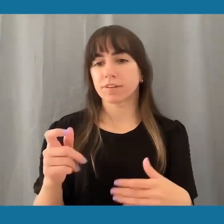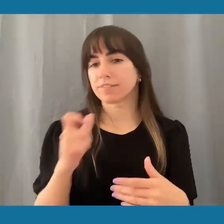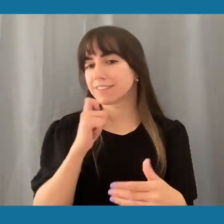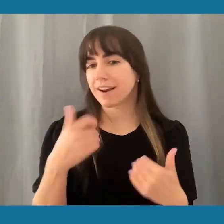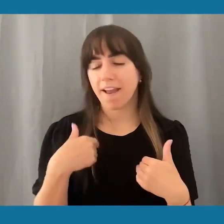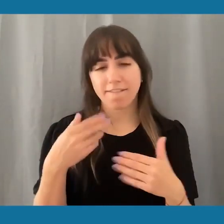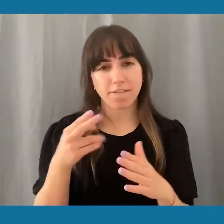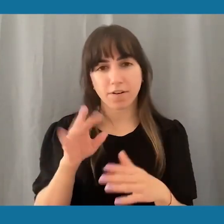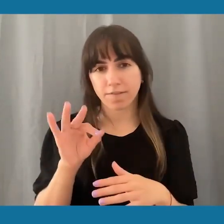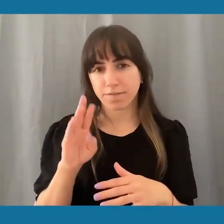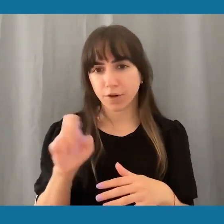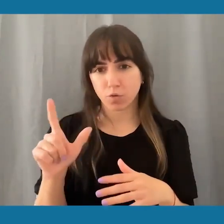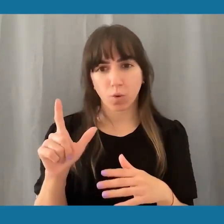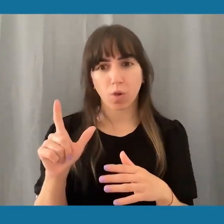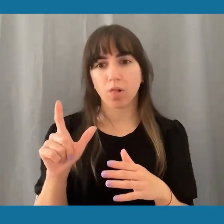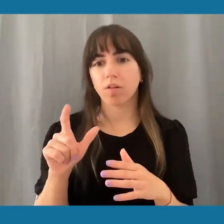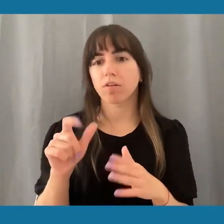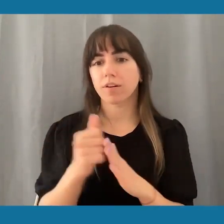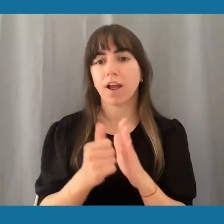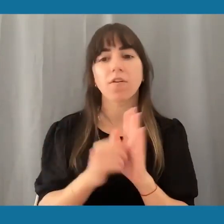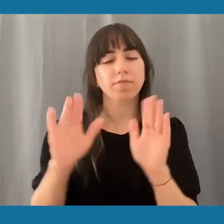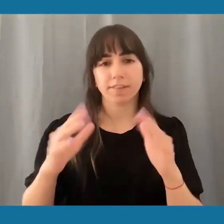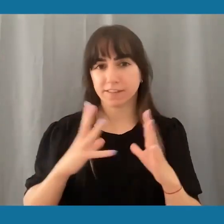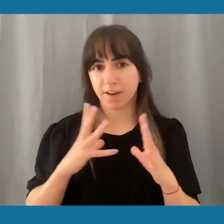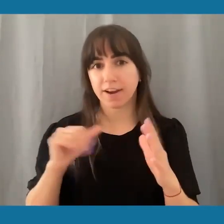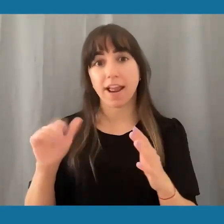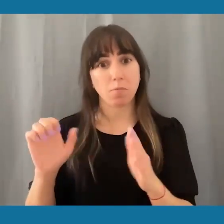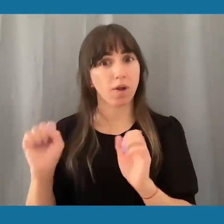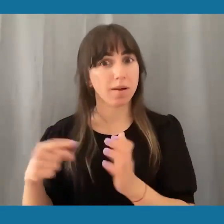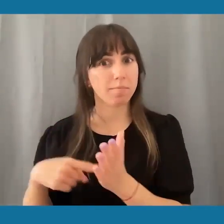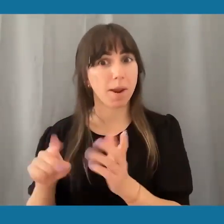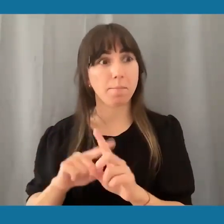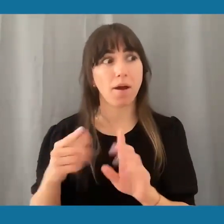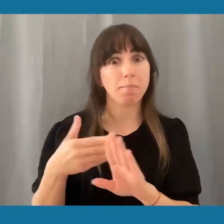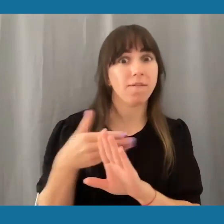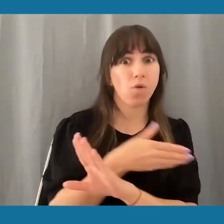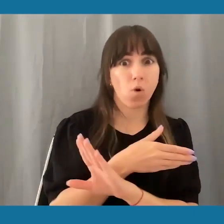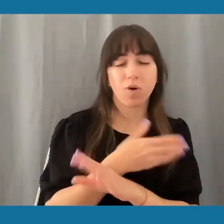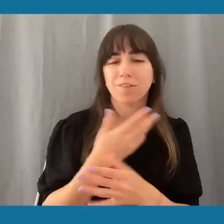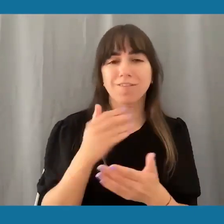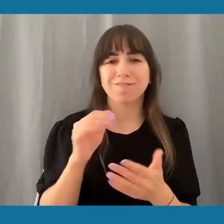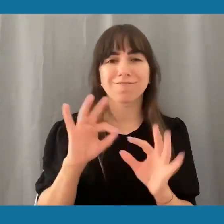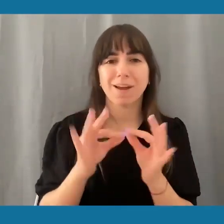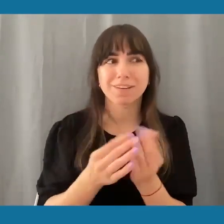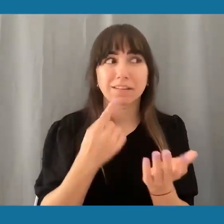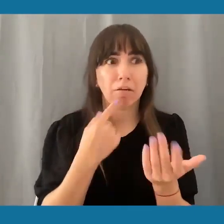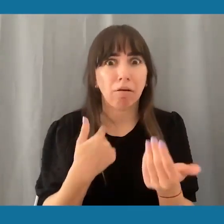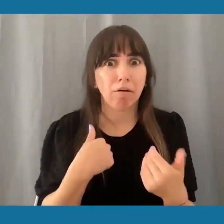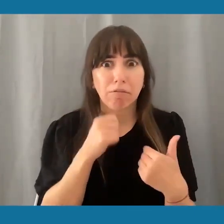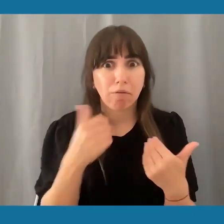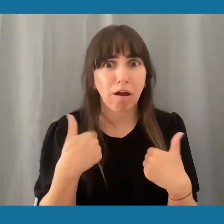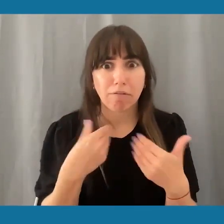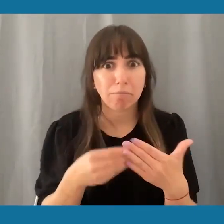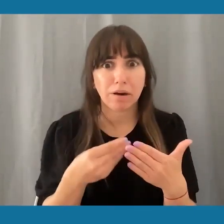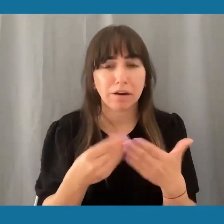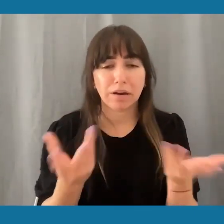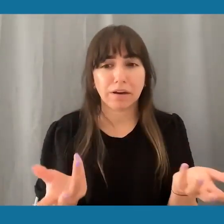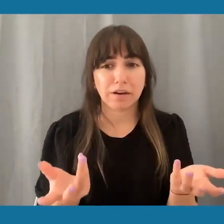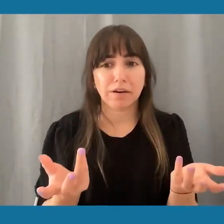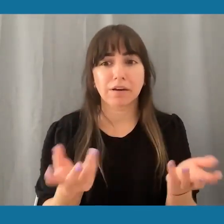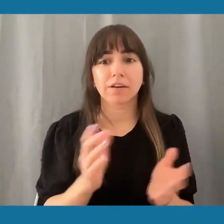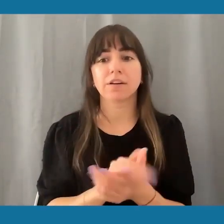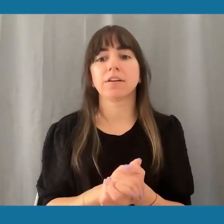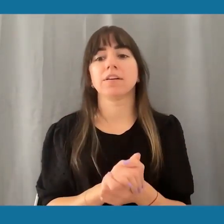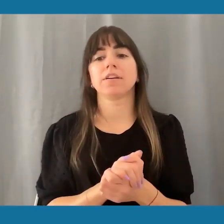ABLE can pay for it. It's not a matter. In the past, sometimes families said, we don't have the money to do prepaid, and neither does the client. And so that